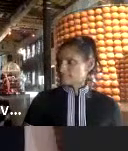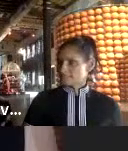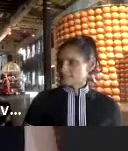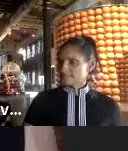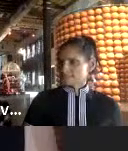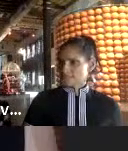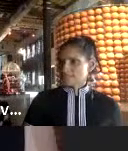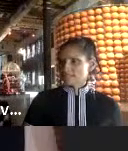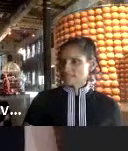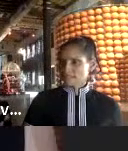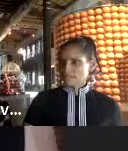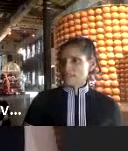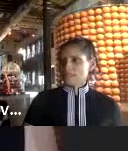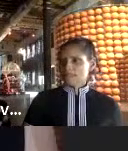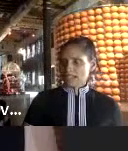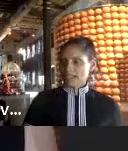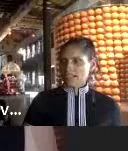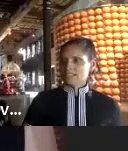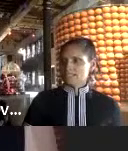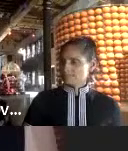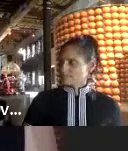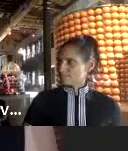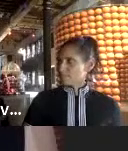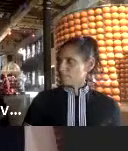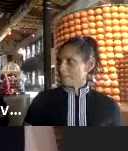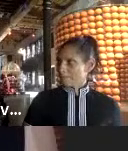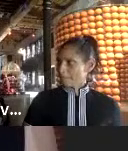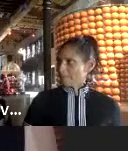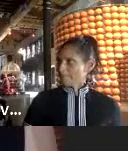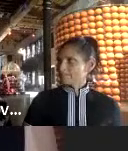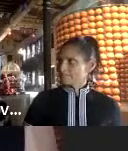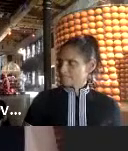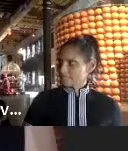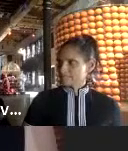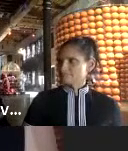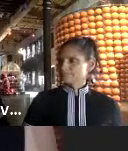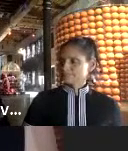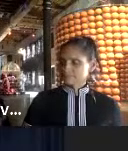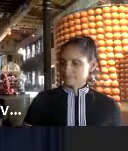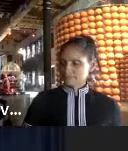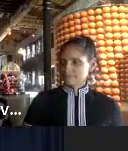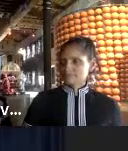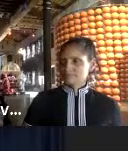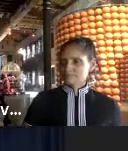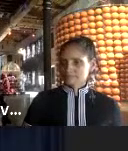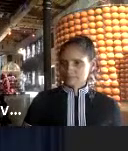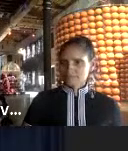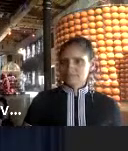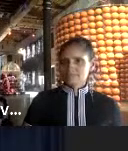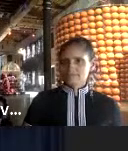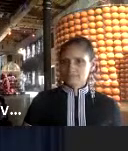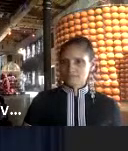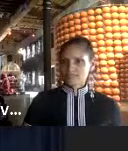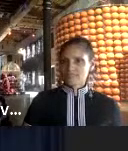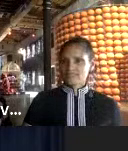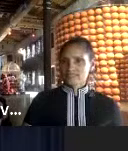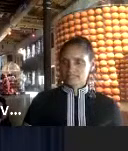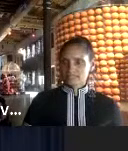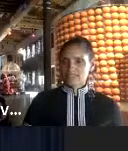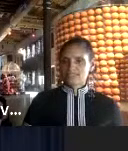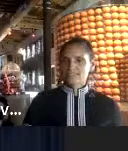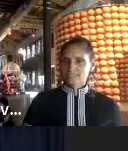meant for like the acid jazz band, you know, about soul and funk and sort of like this deconstructive sort of nature